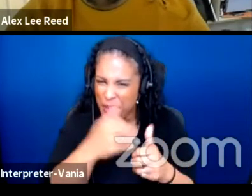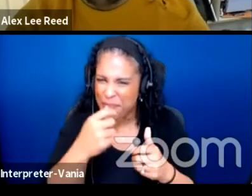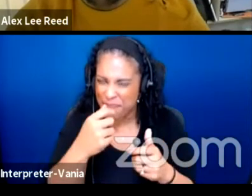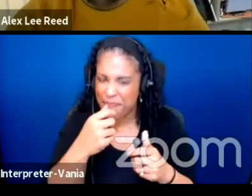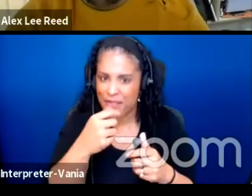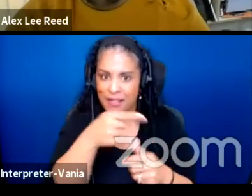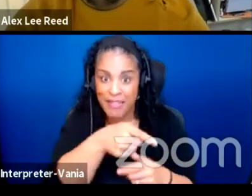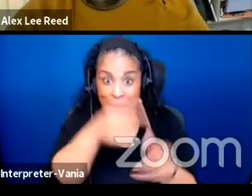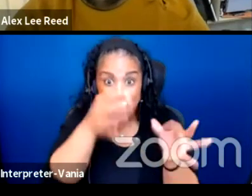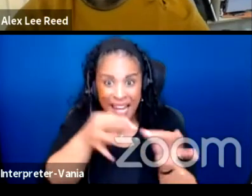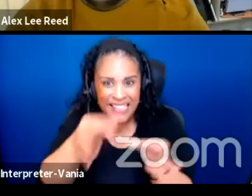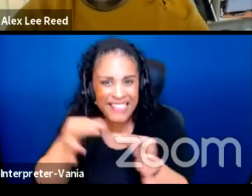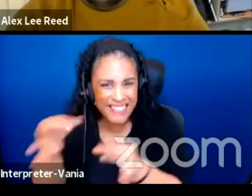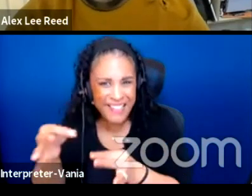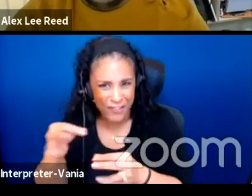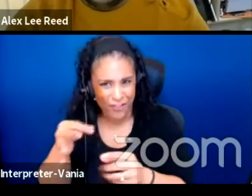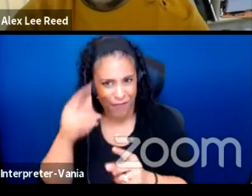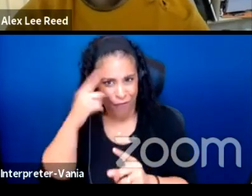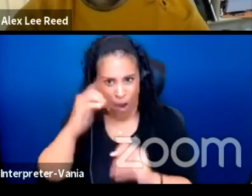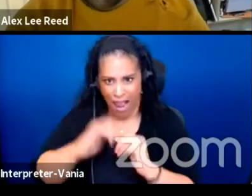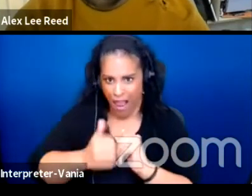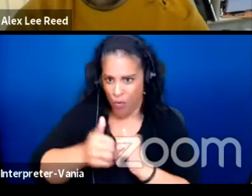the decisions on the solution.